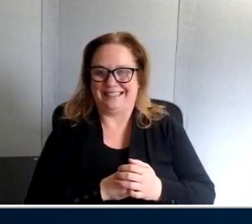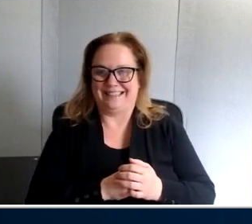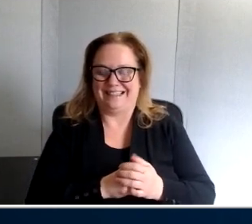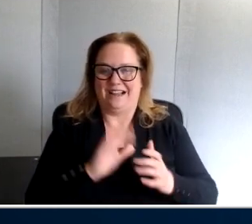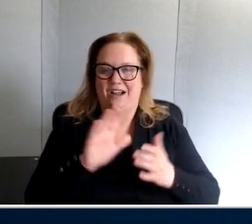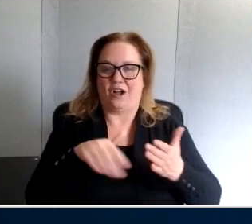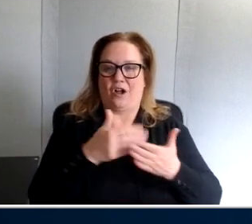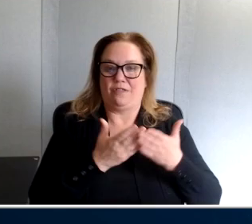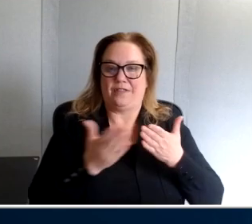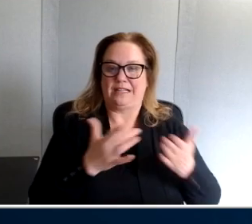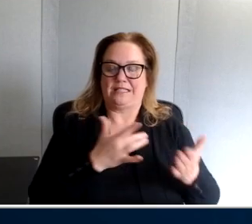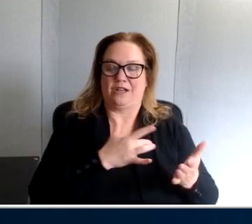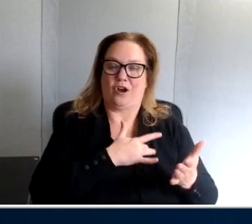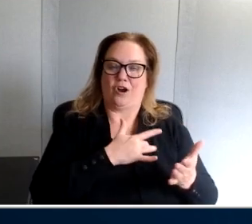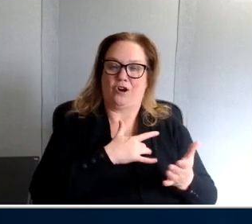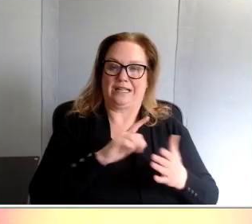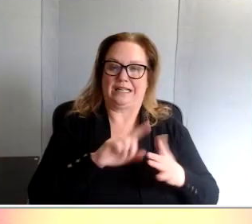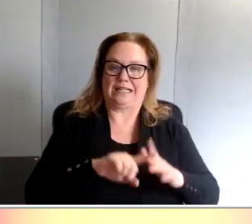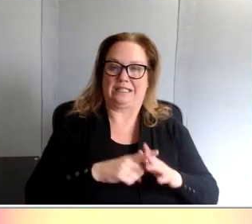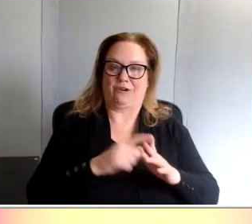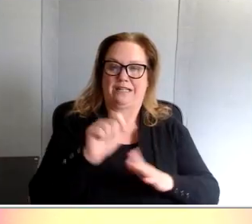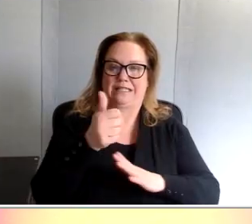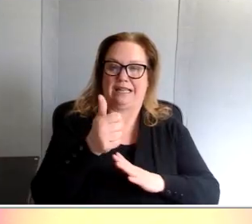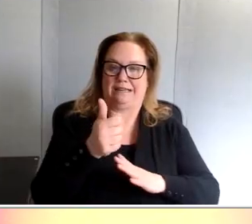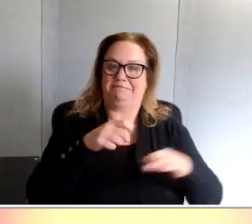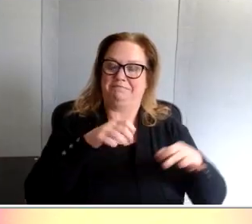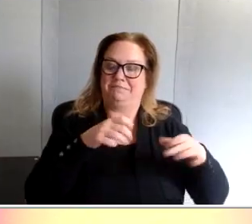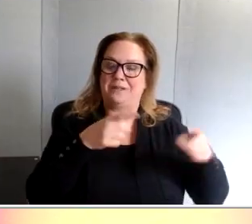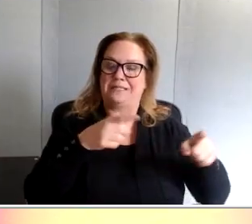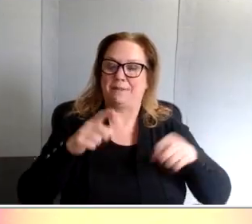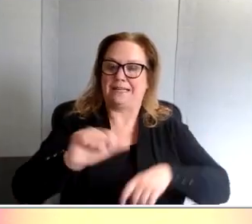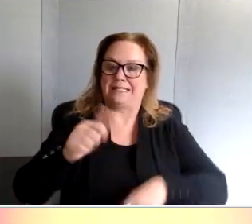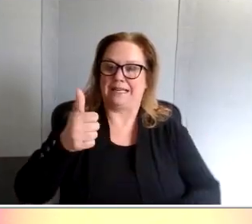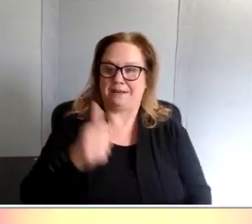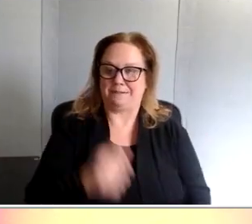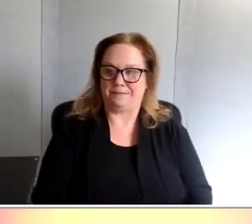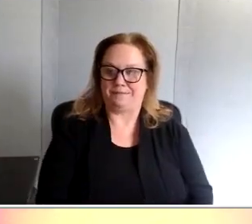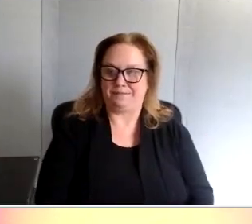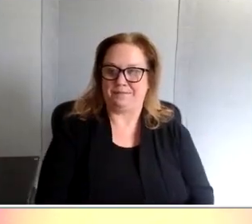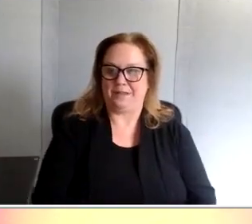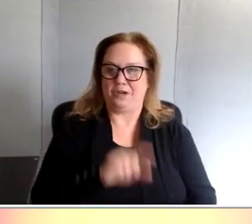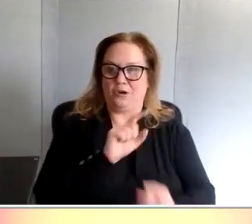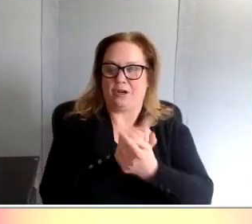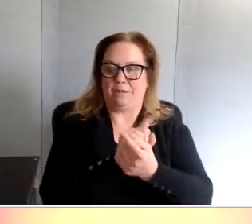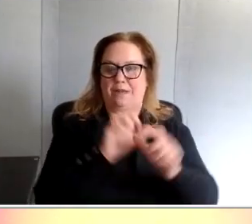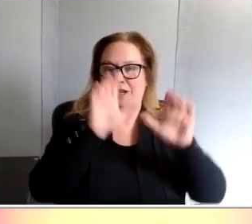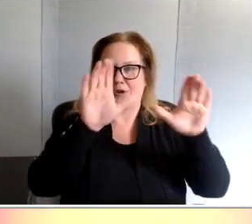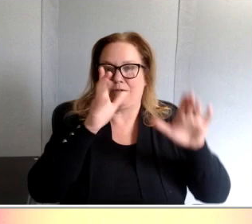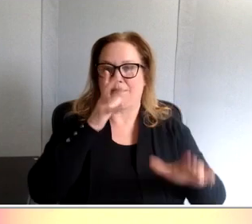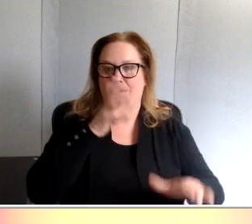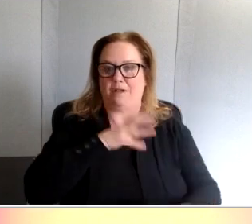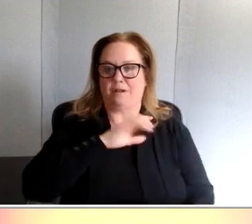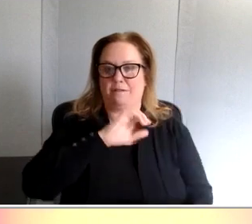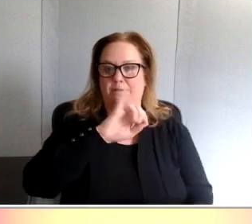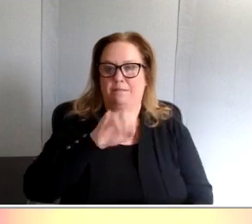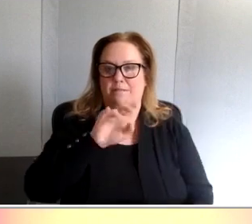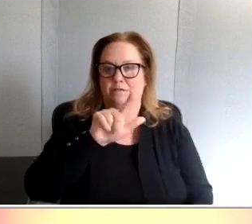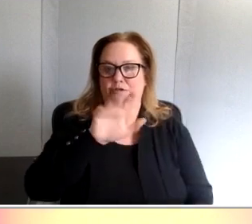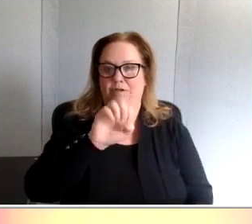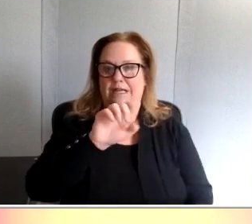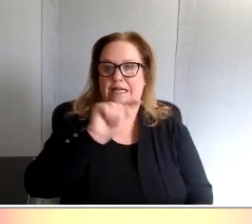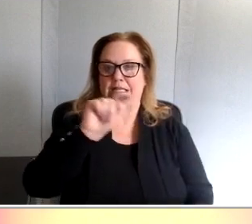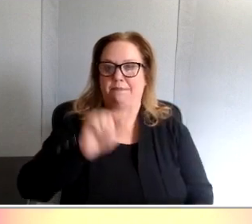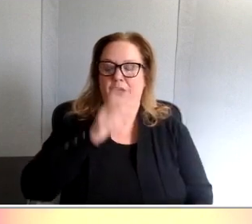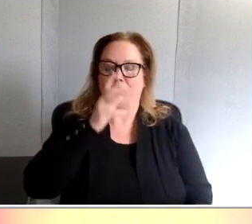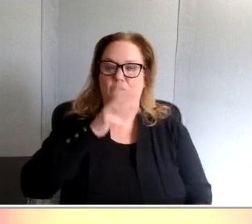Heart's coming up at 10 a.m. Yes. What you got coming up for us? You're going to meet a really incredible woman named Julie. And the Topeka woman was living with